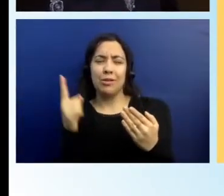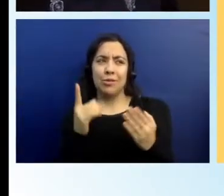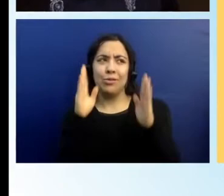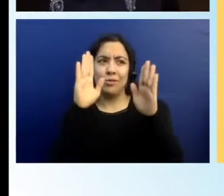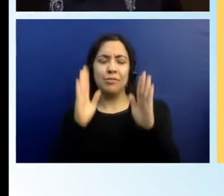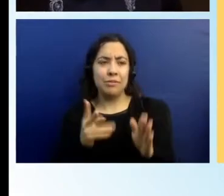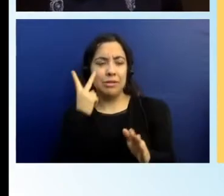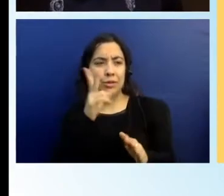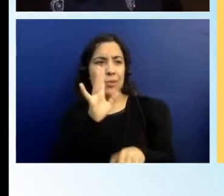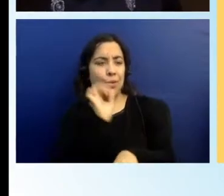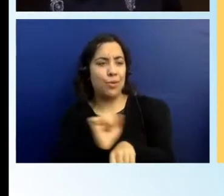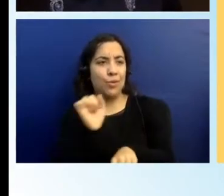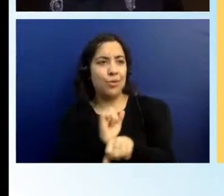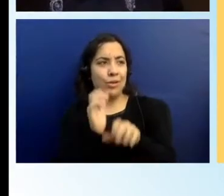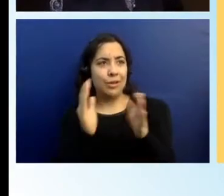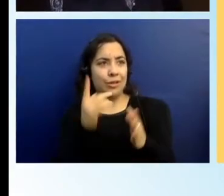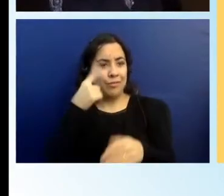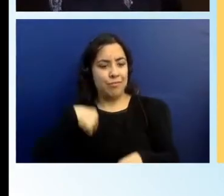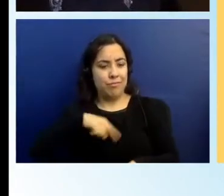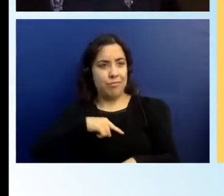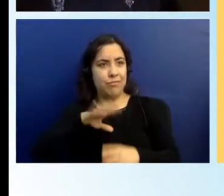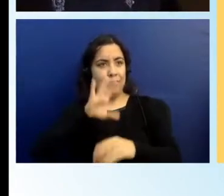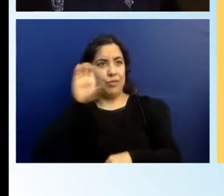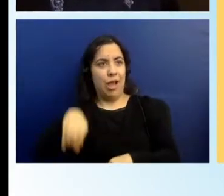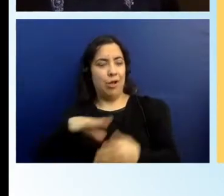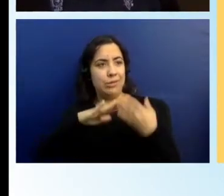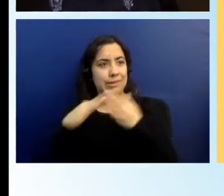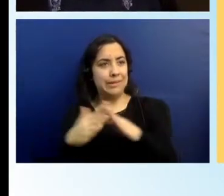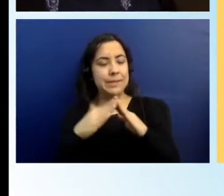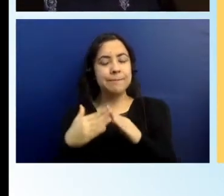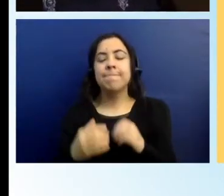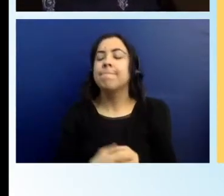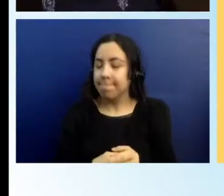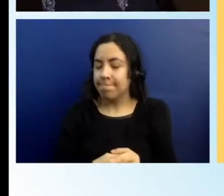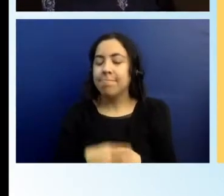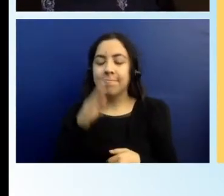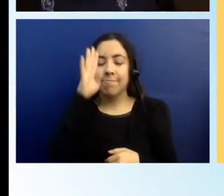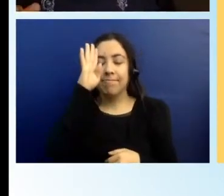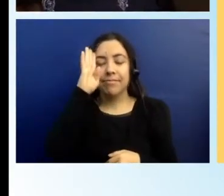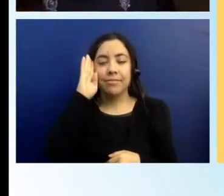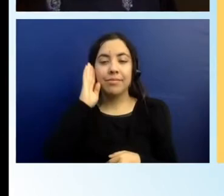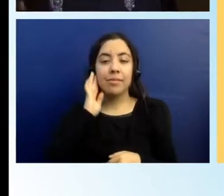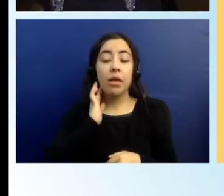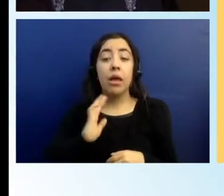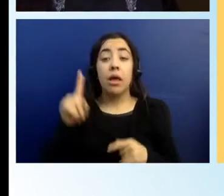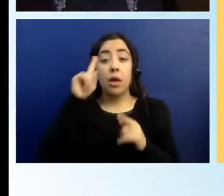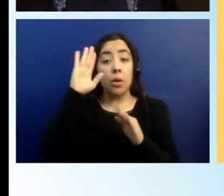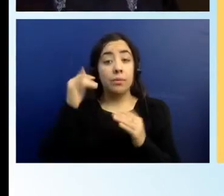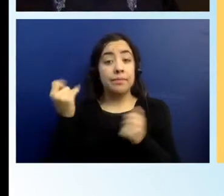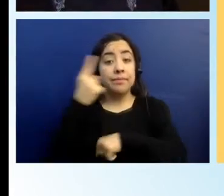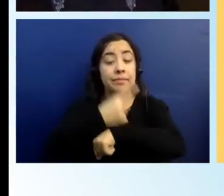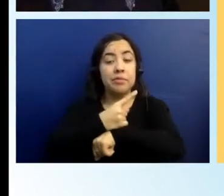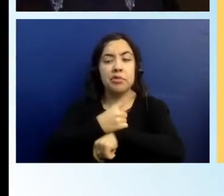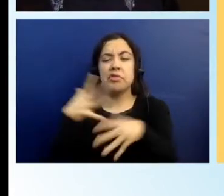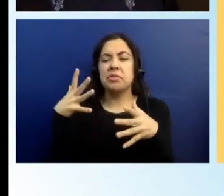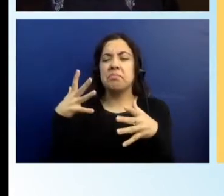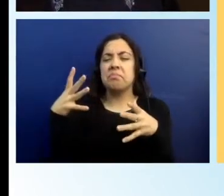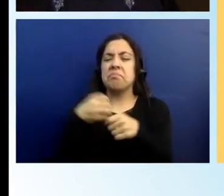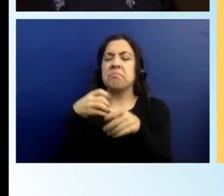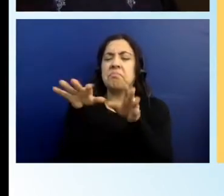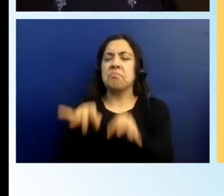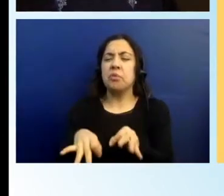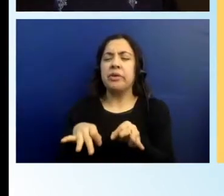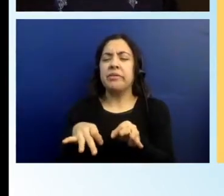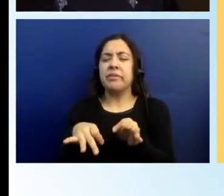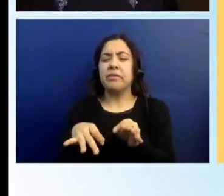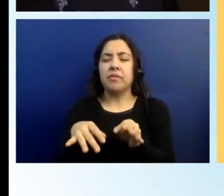here for us in our city of Chicago. I hope today to give everybody sort of a brief look at some of